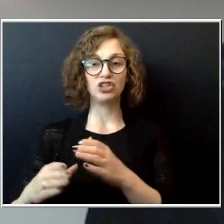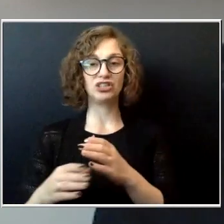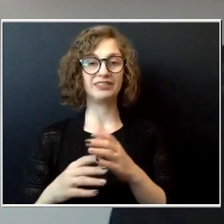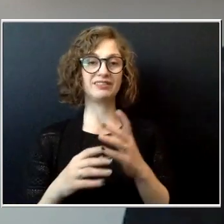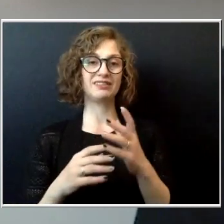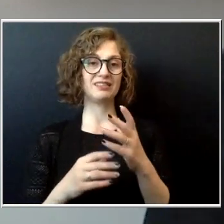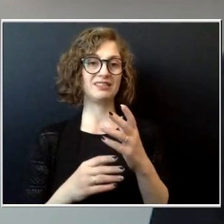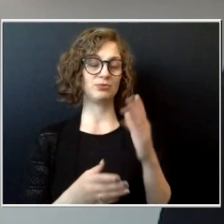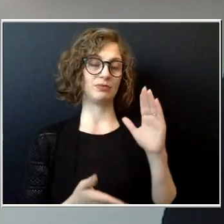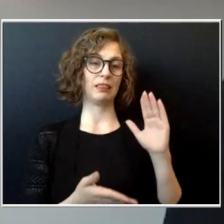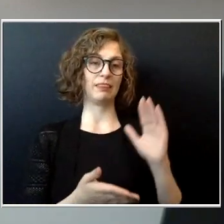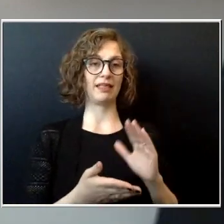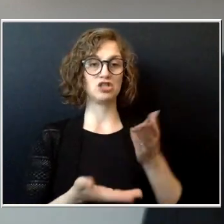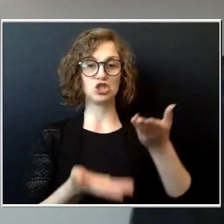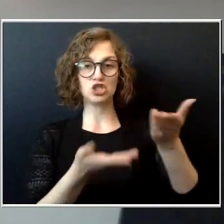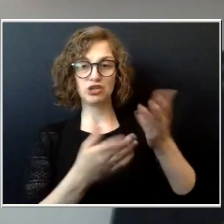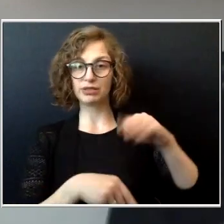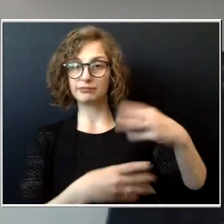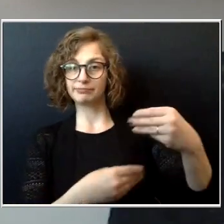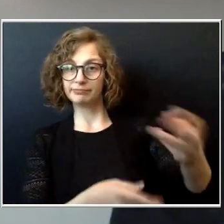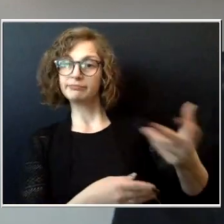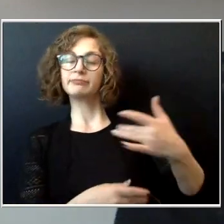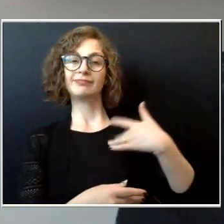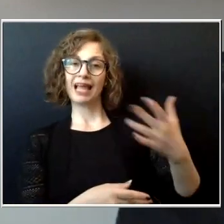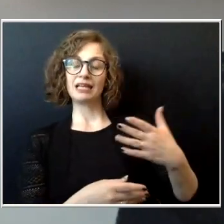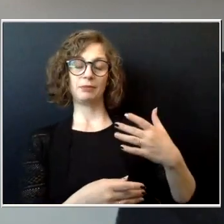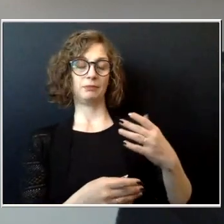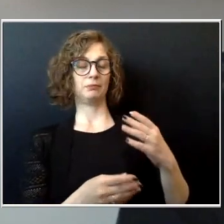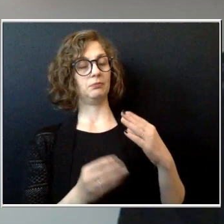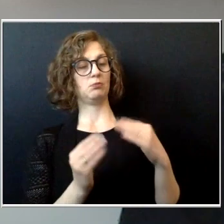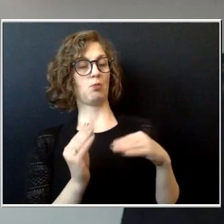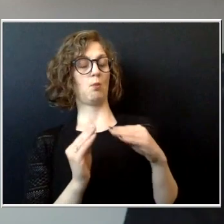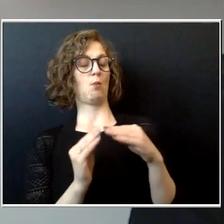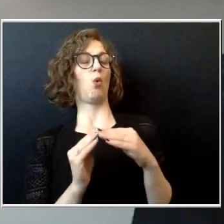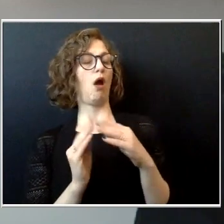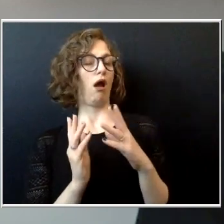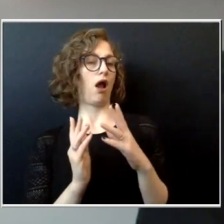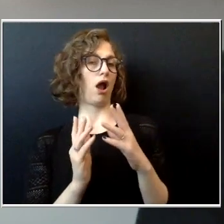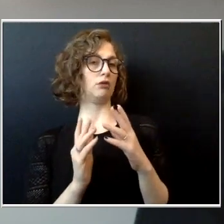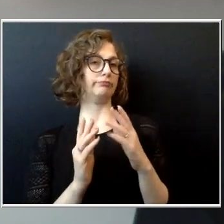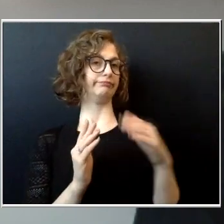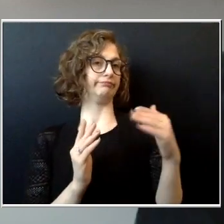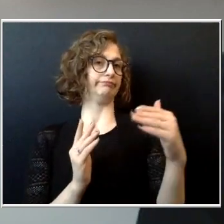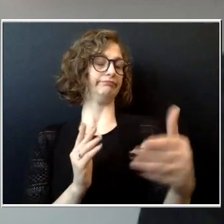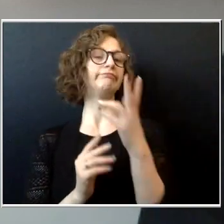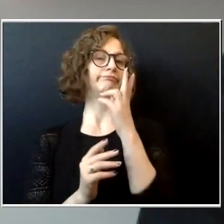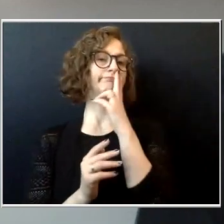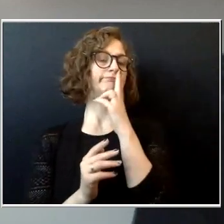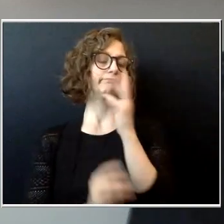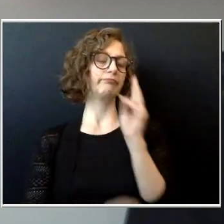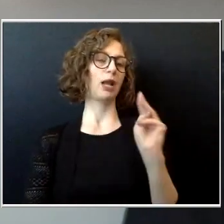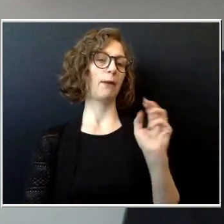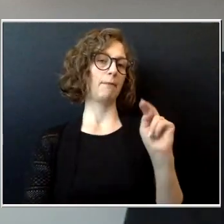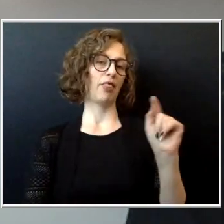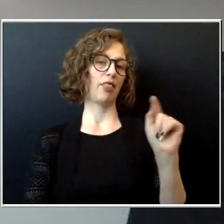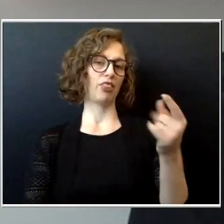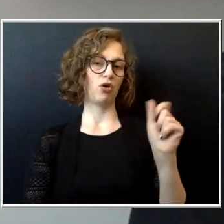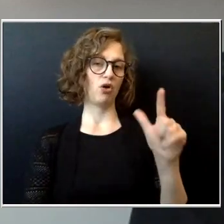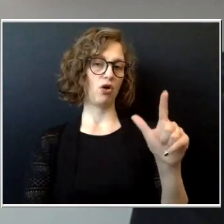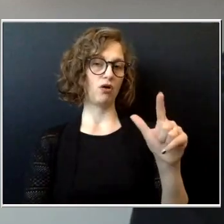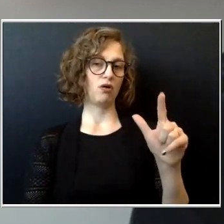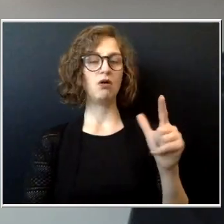to utilize menthol cigarettes. So I think this ban, or this effort to ban